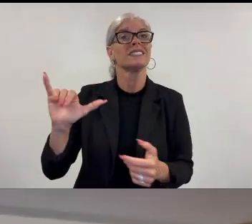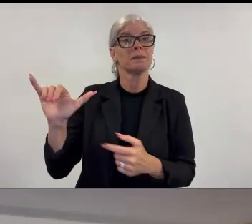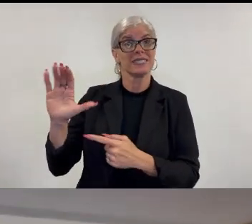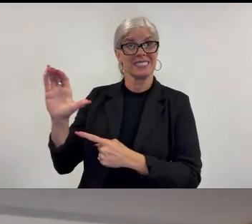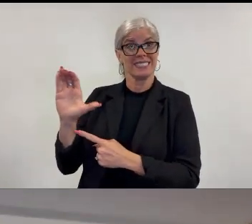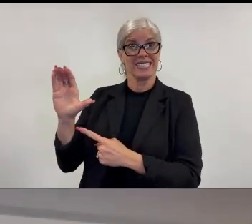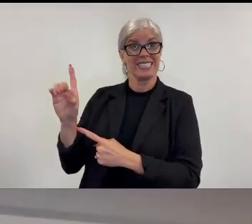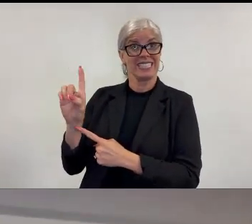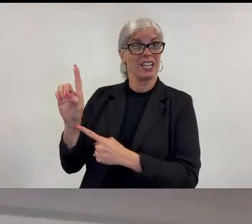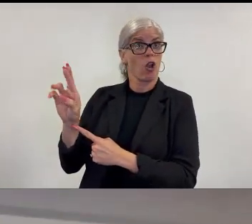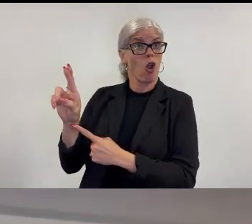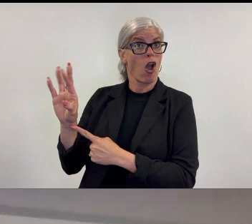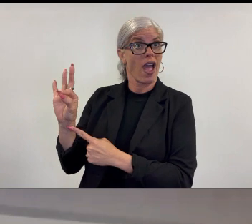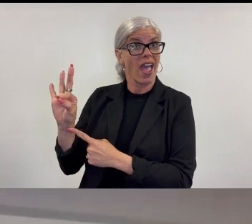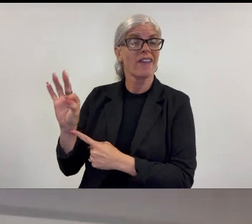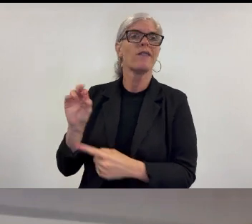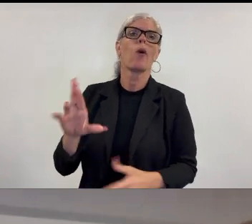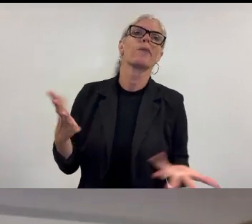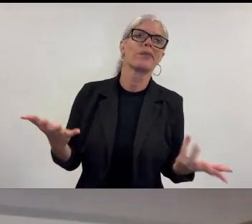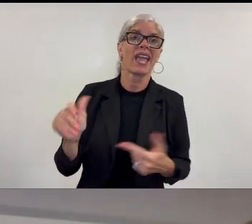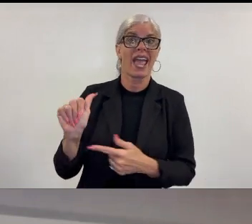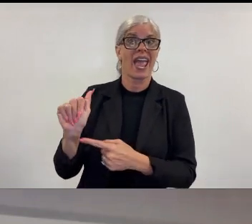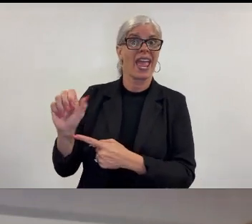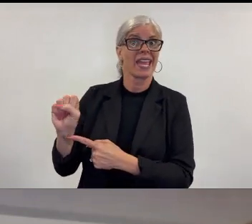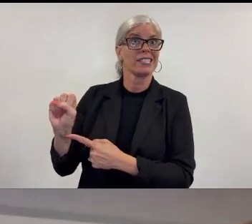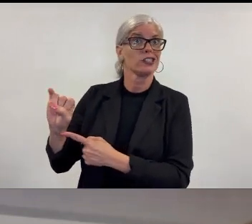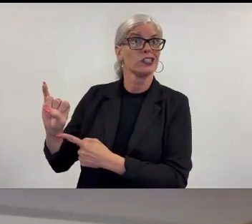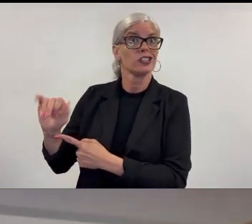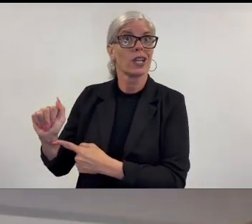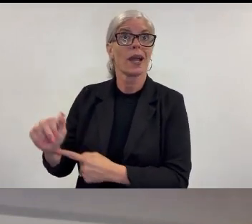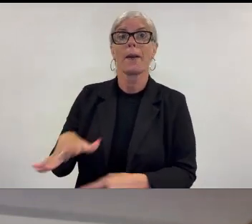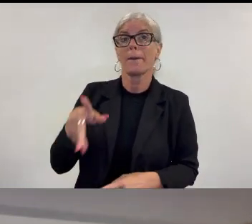Asia or ASCIP or PVA, participating in